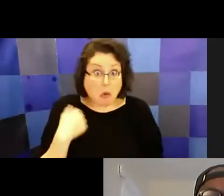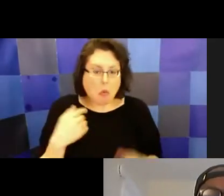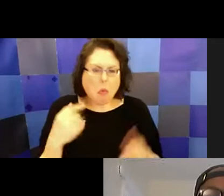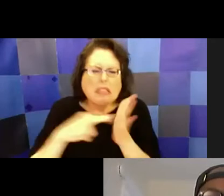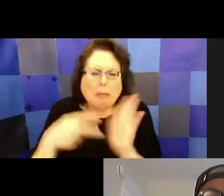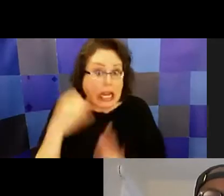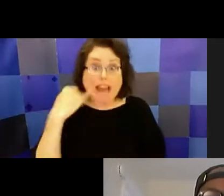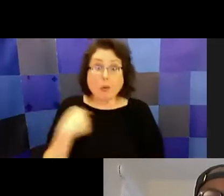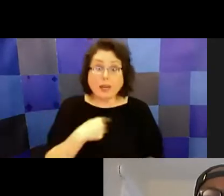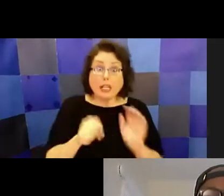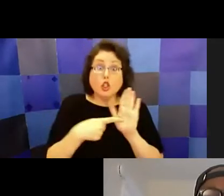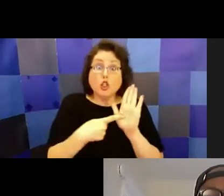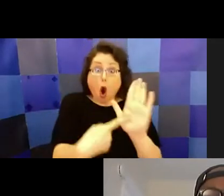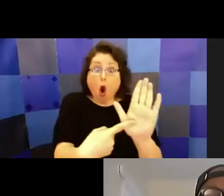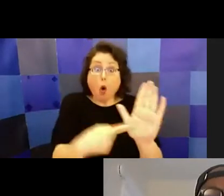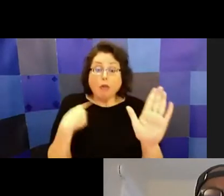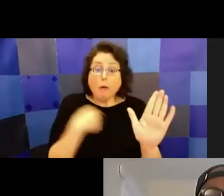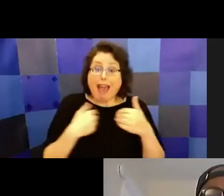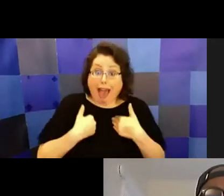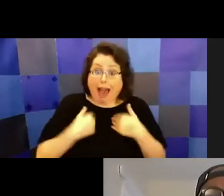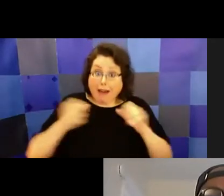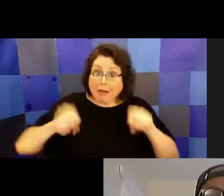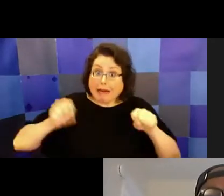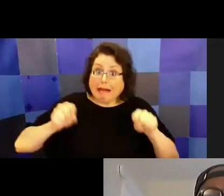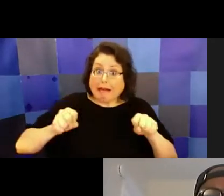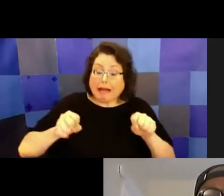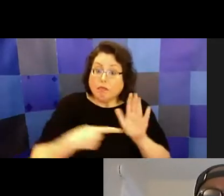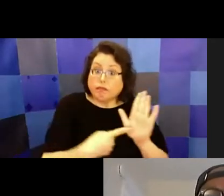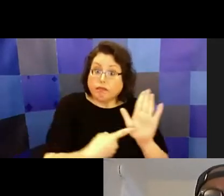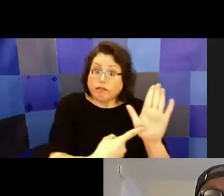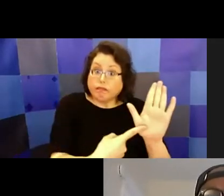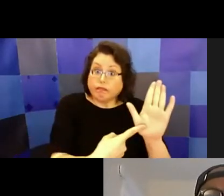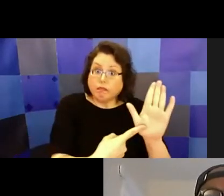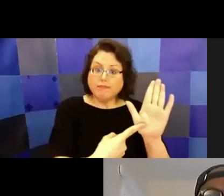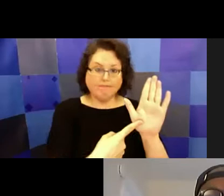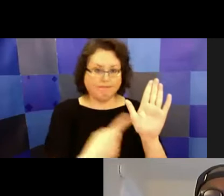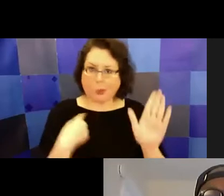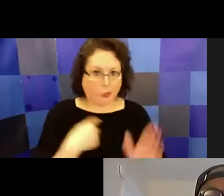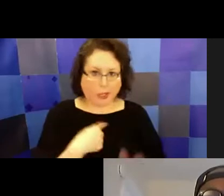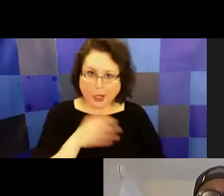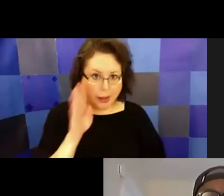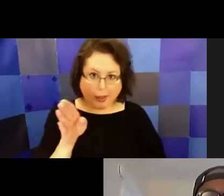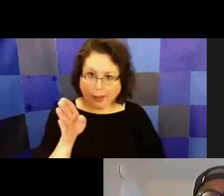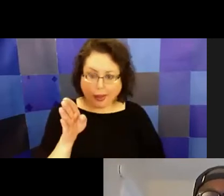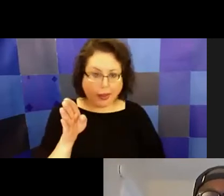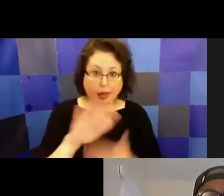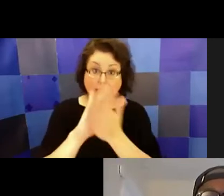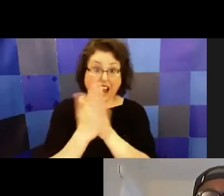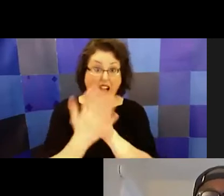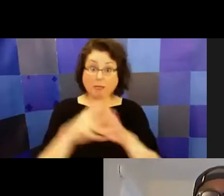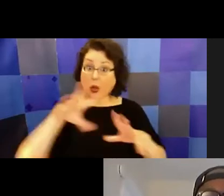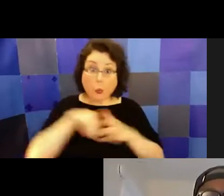right, our capacity, then we will ultimately be